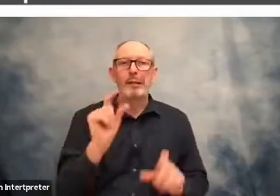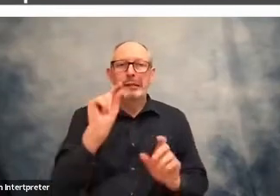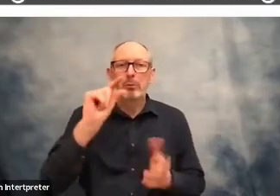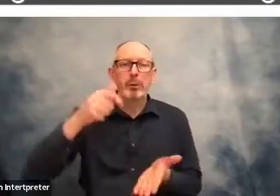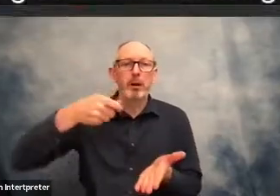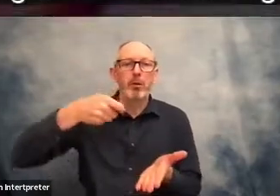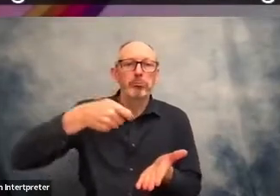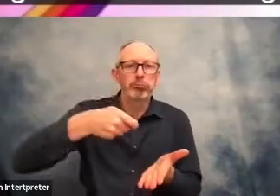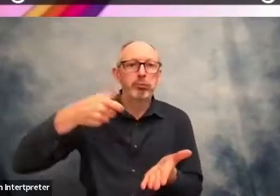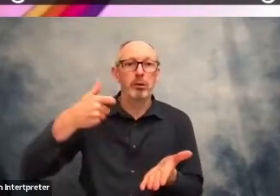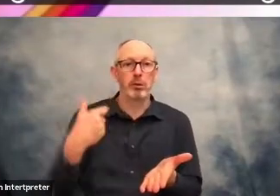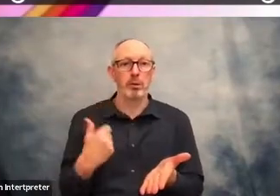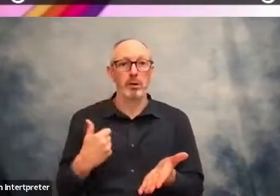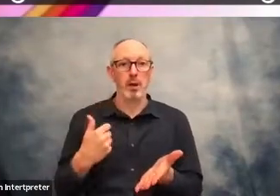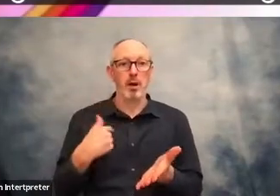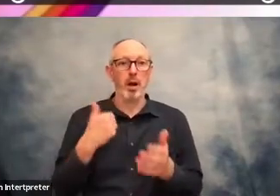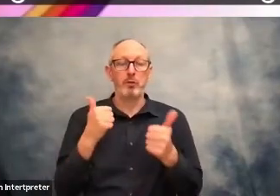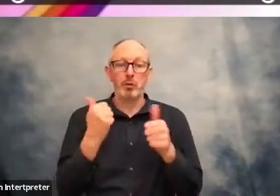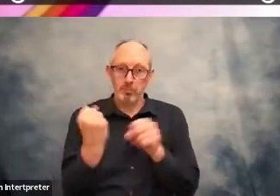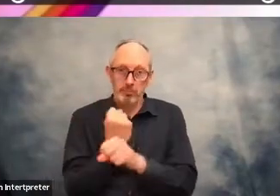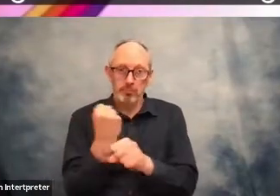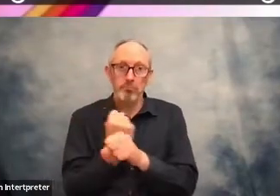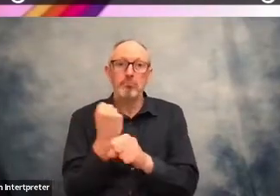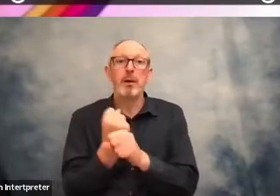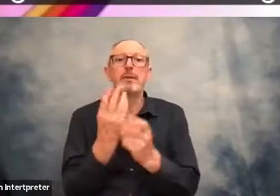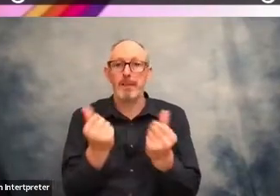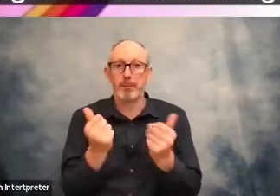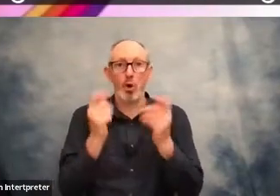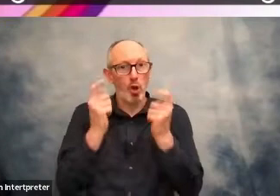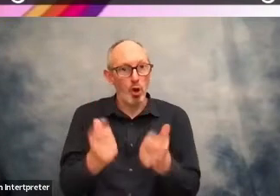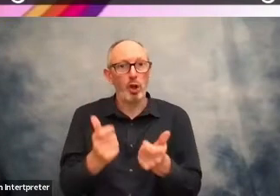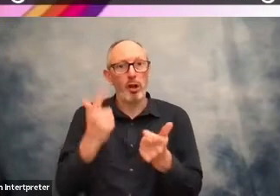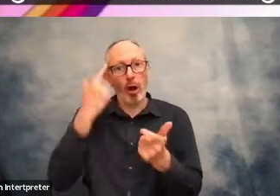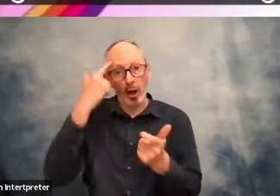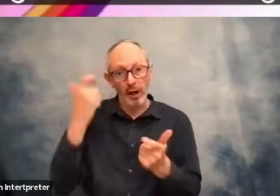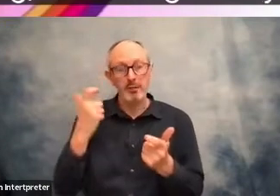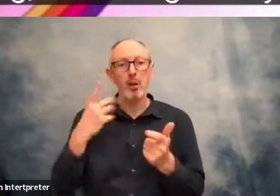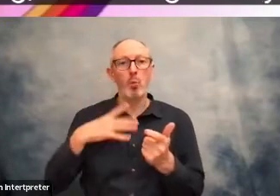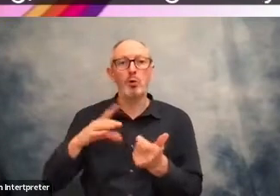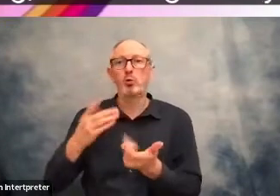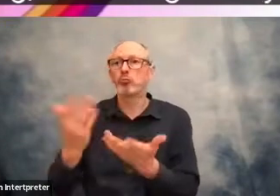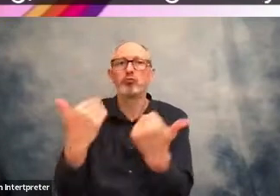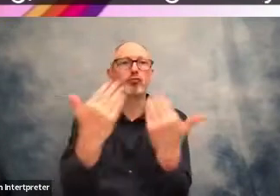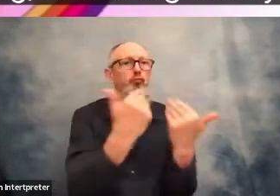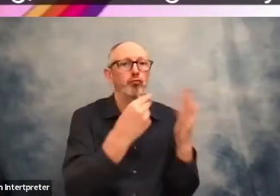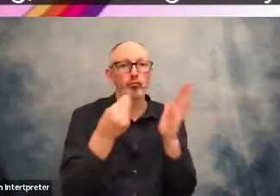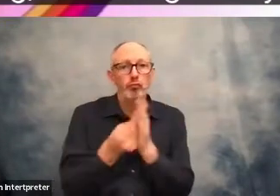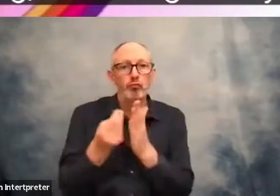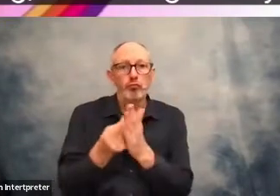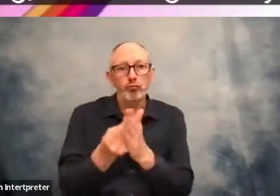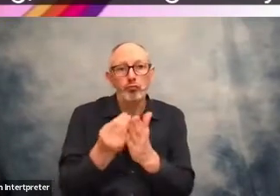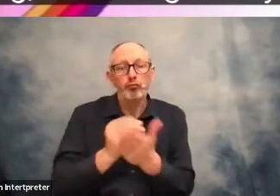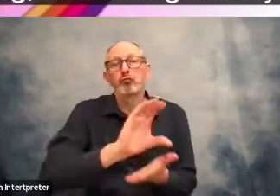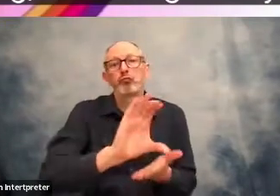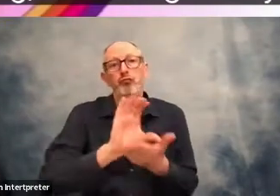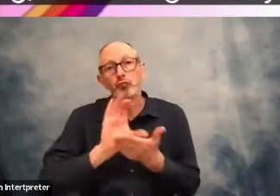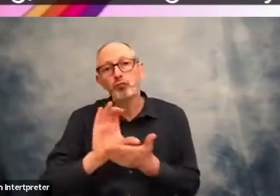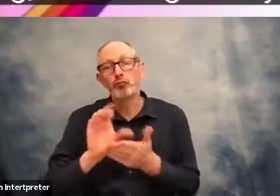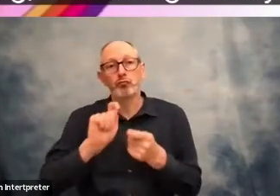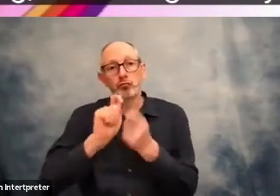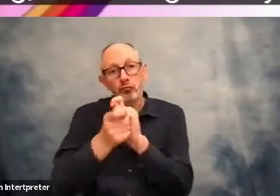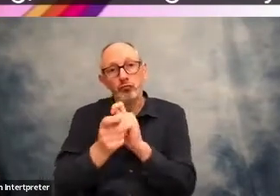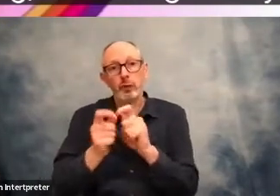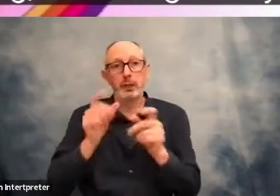already built early concepts and gained strong interest, and now we're looking to crowdfunding and investor support to help refine designs, experiment